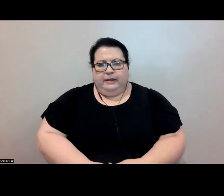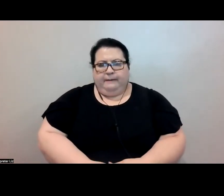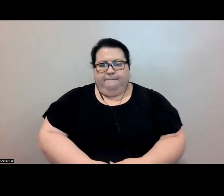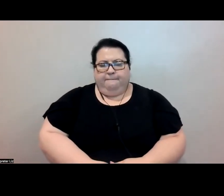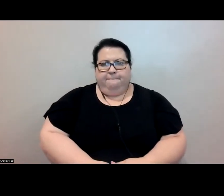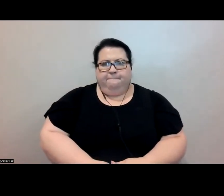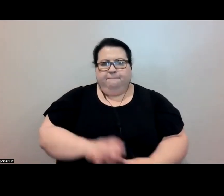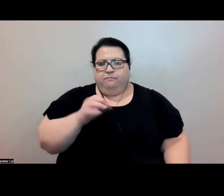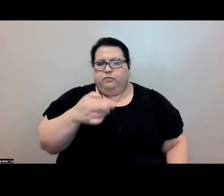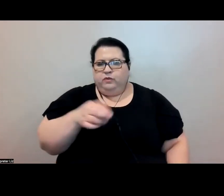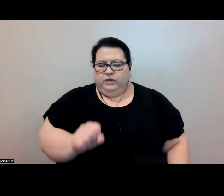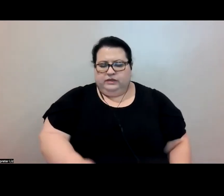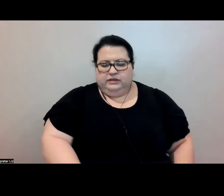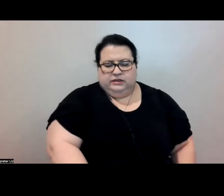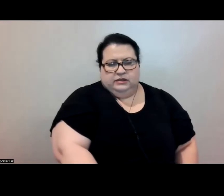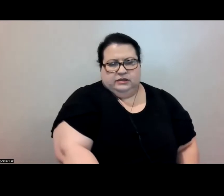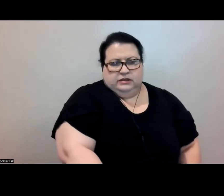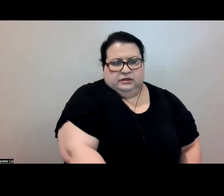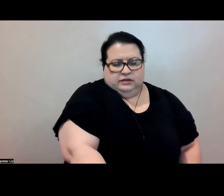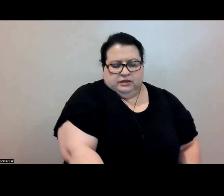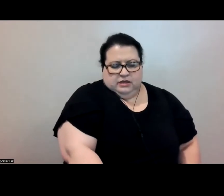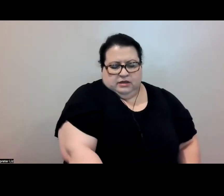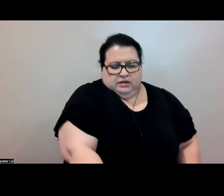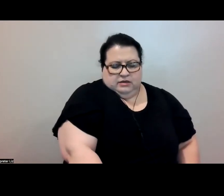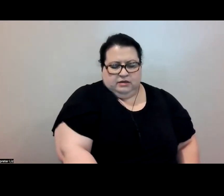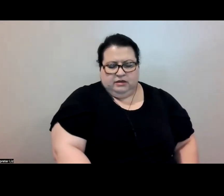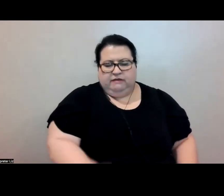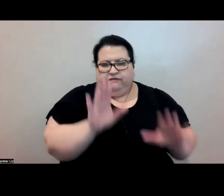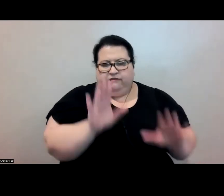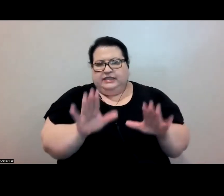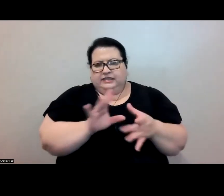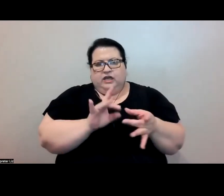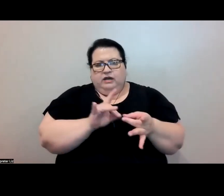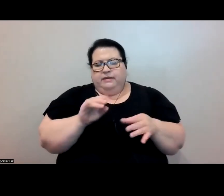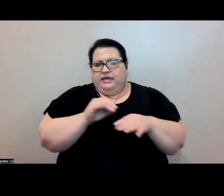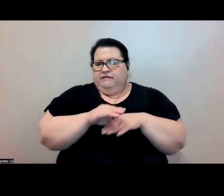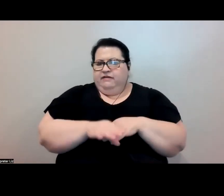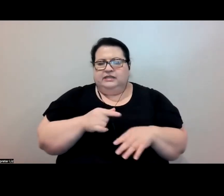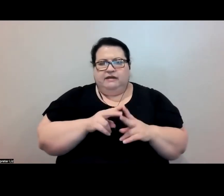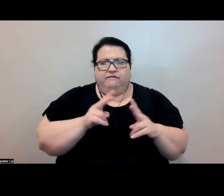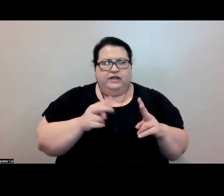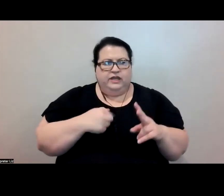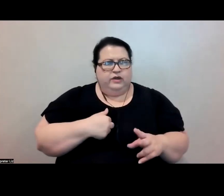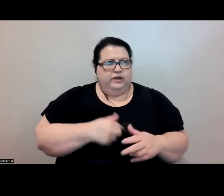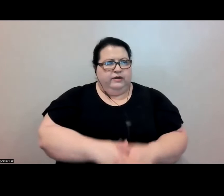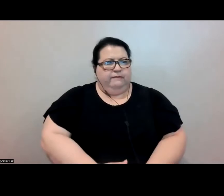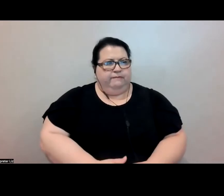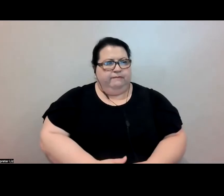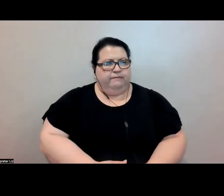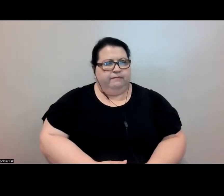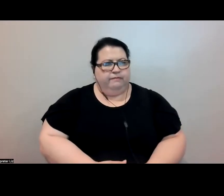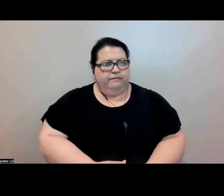Chris, I don't know how to really, my head. really fantastic comments and advice. I'm very